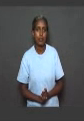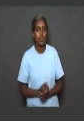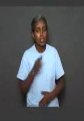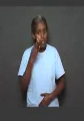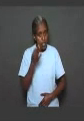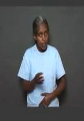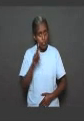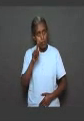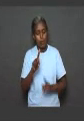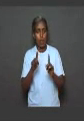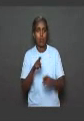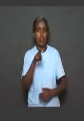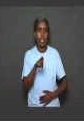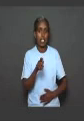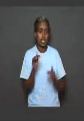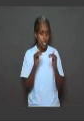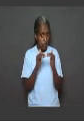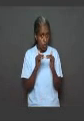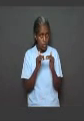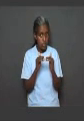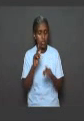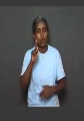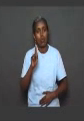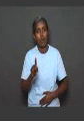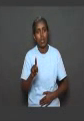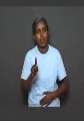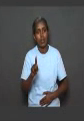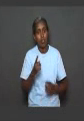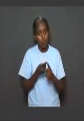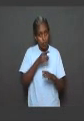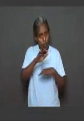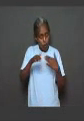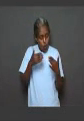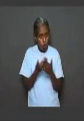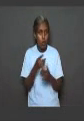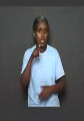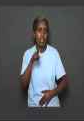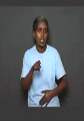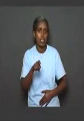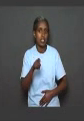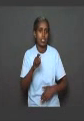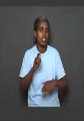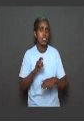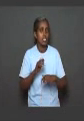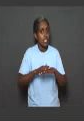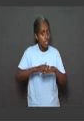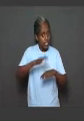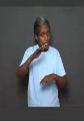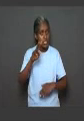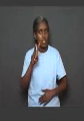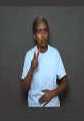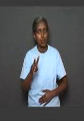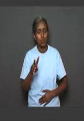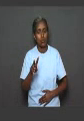F prime of x equals 1 for all x that are greater